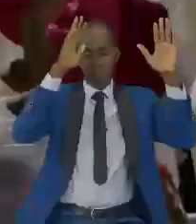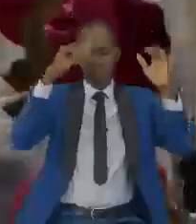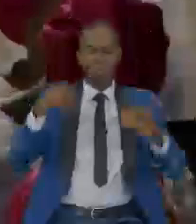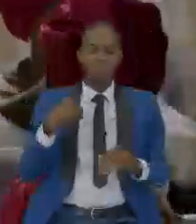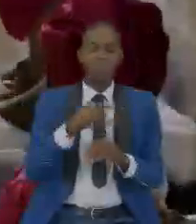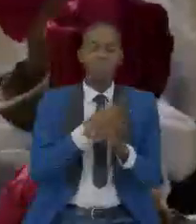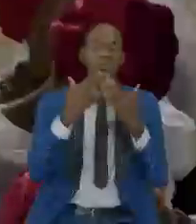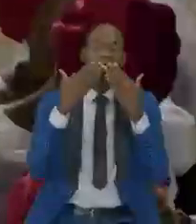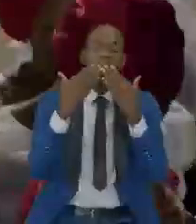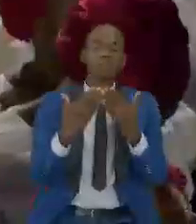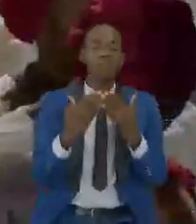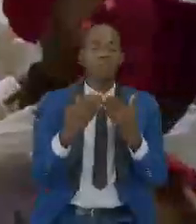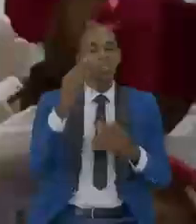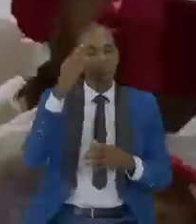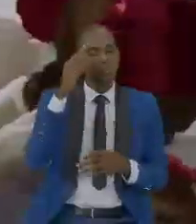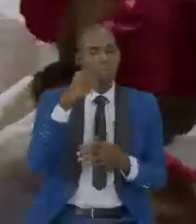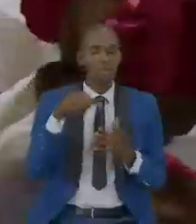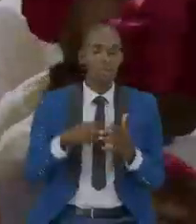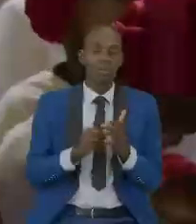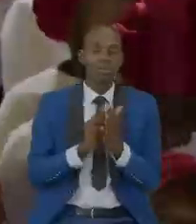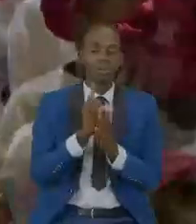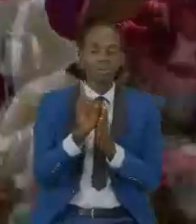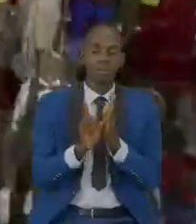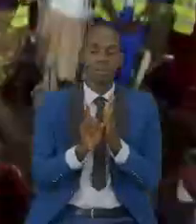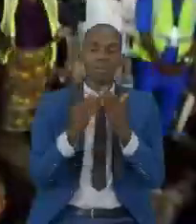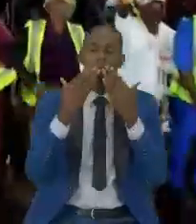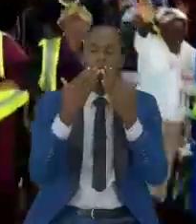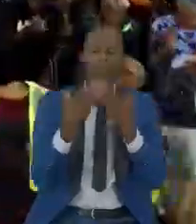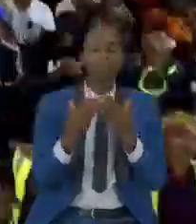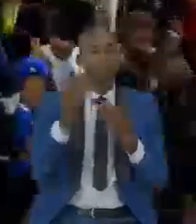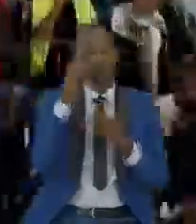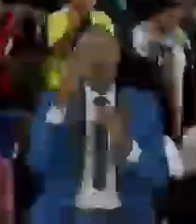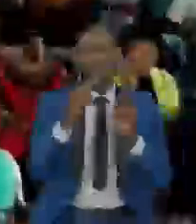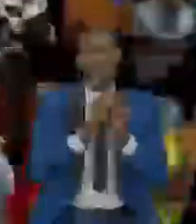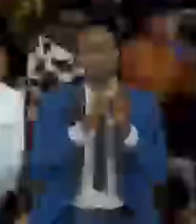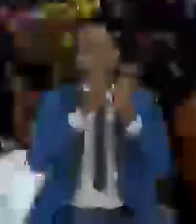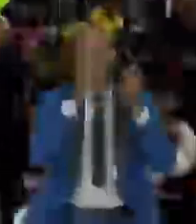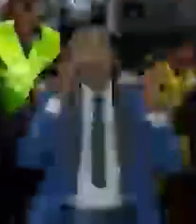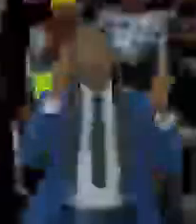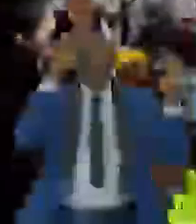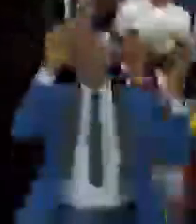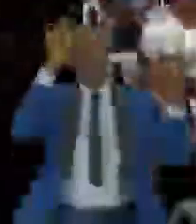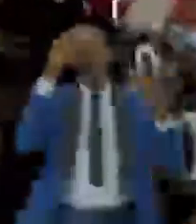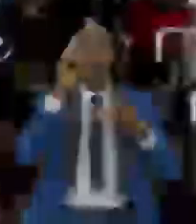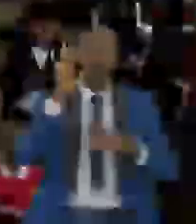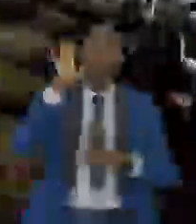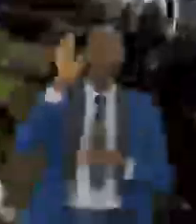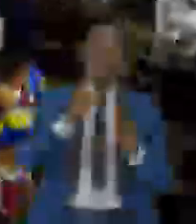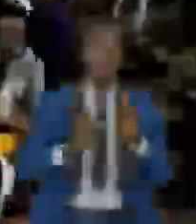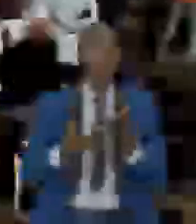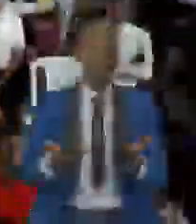you for this hour. And we thank you for the great expectation of your people